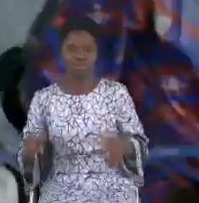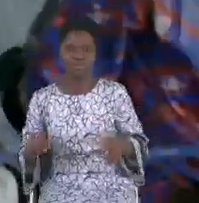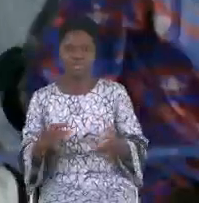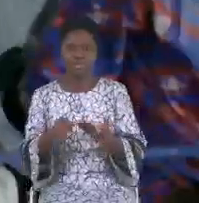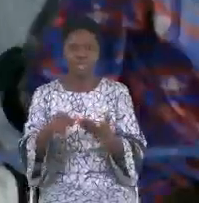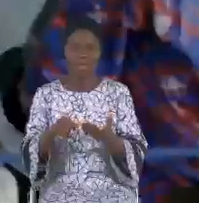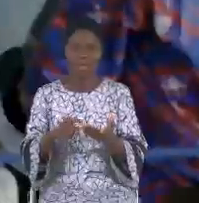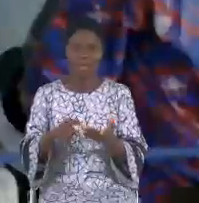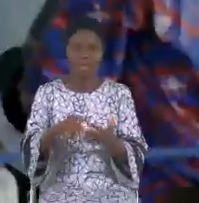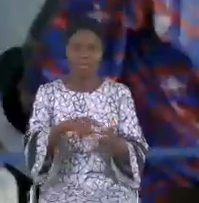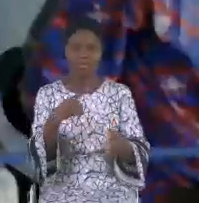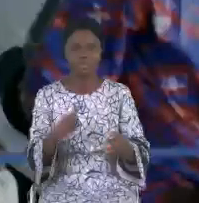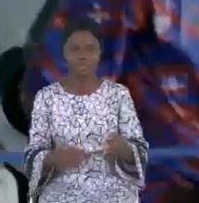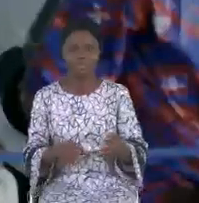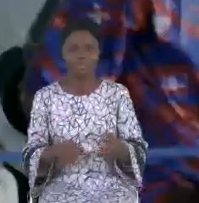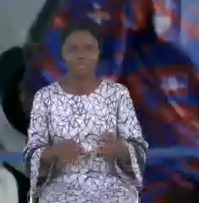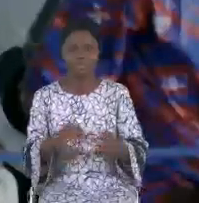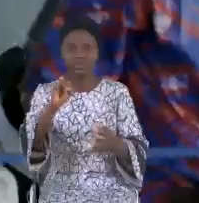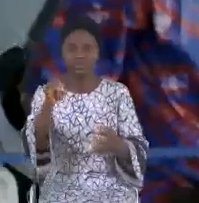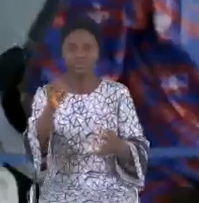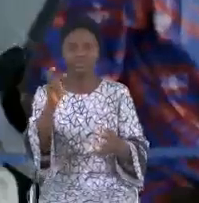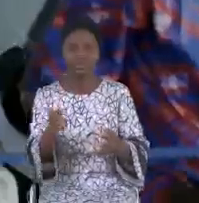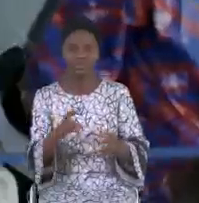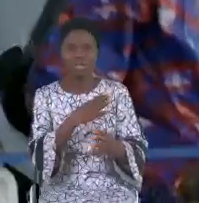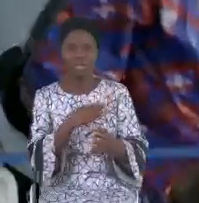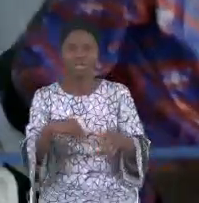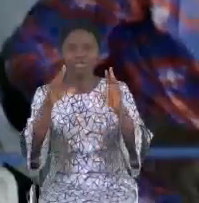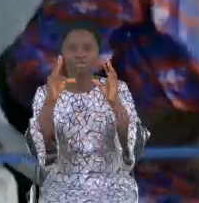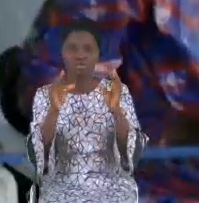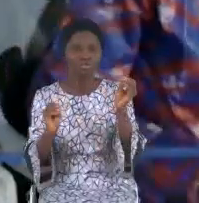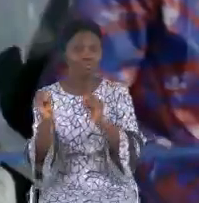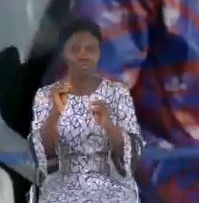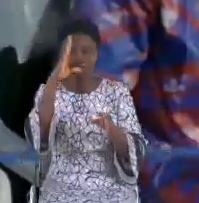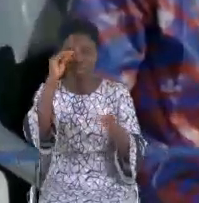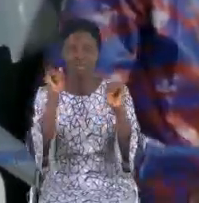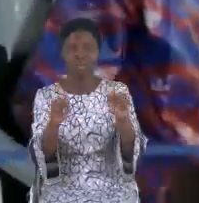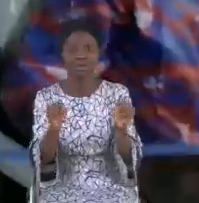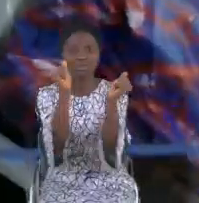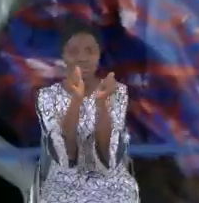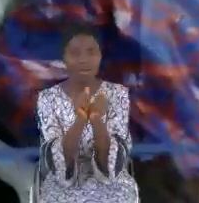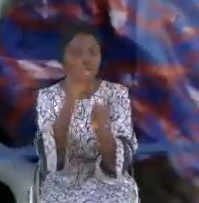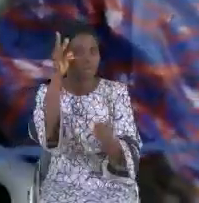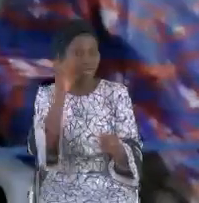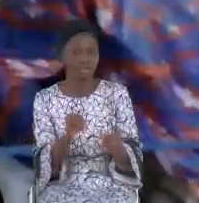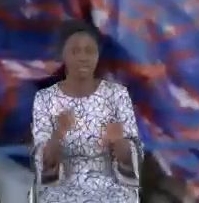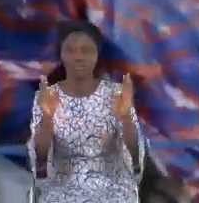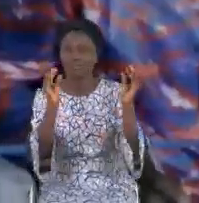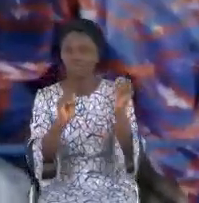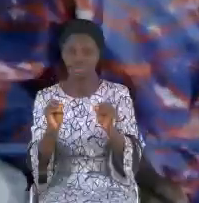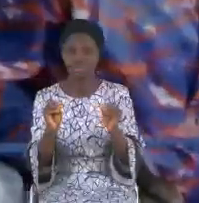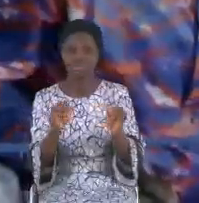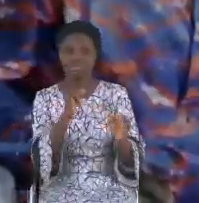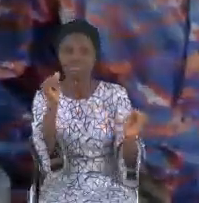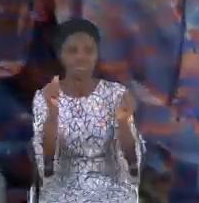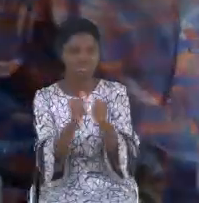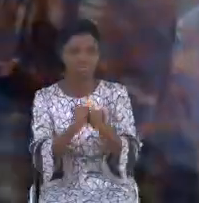no man could bind him, no, not with chains. Then he tells